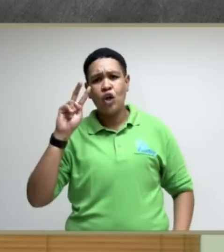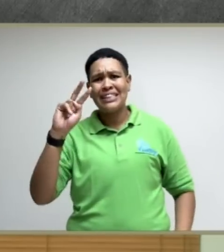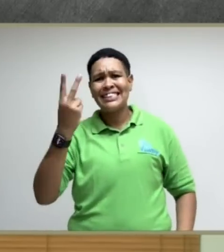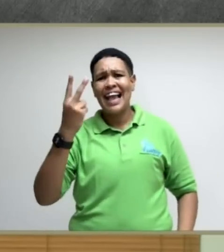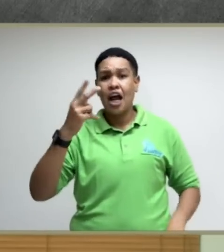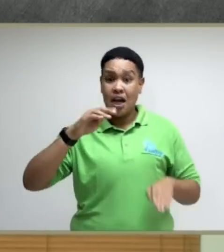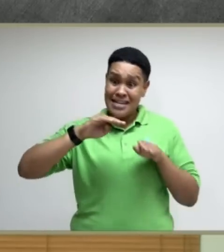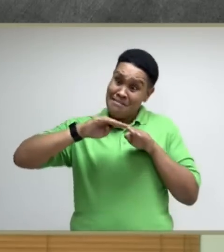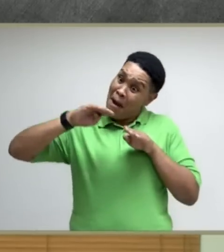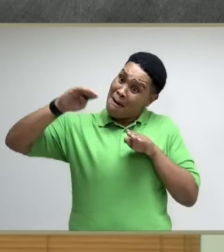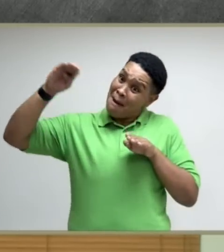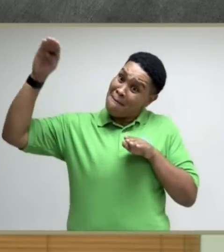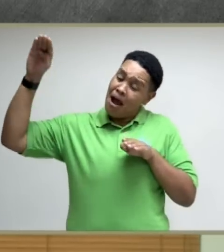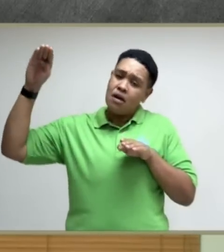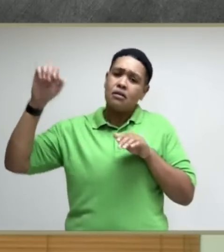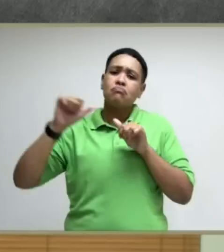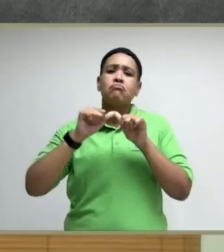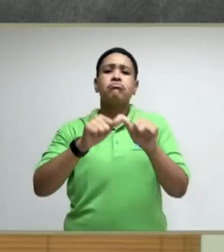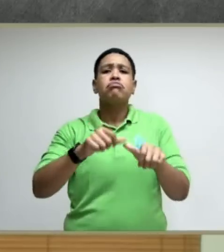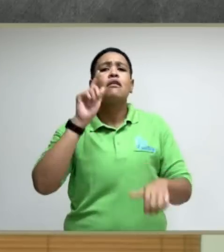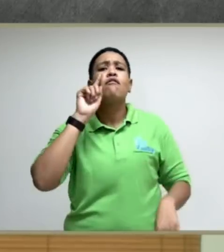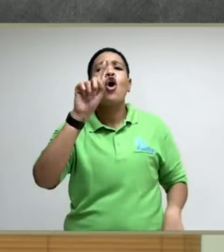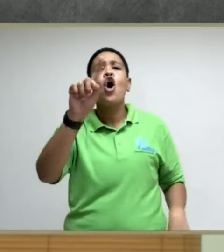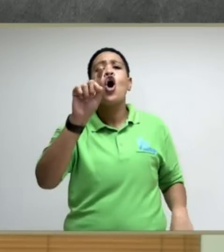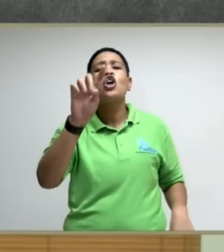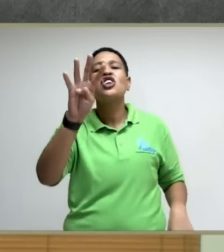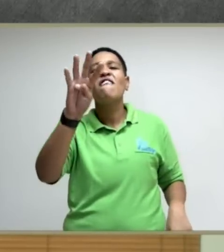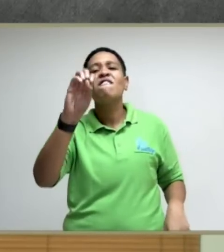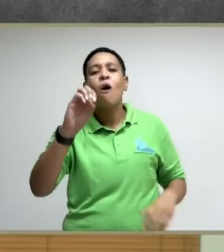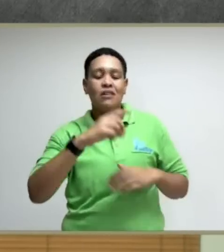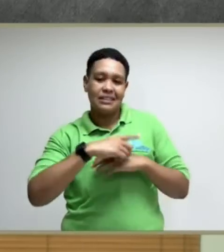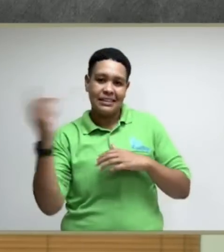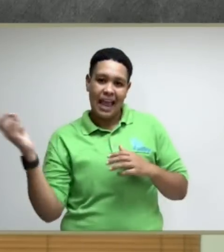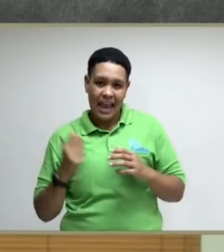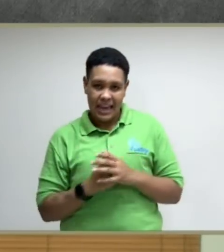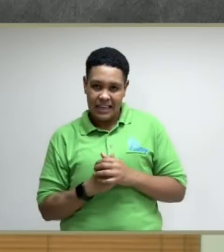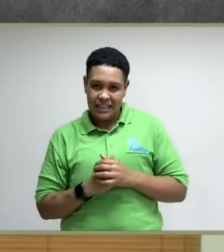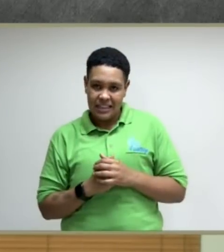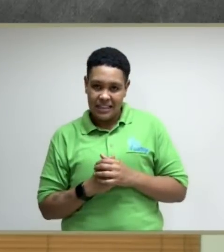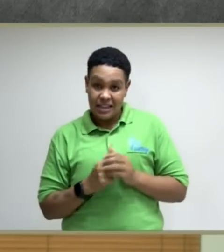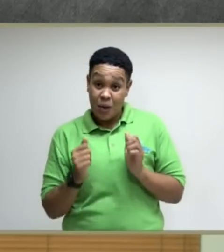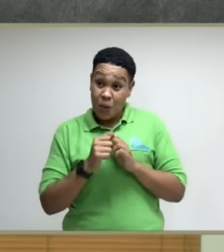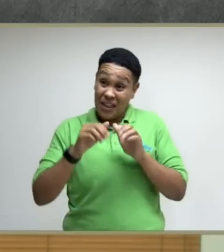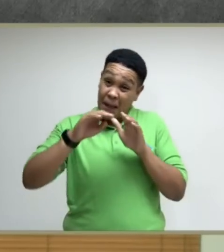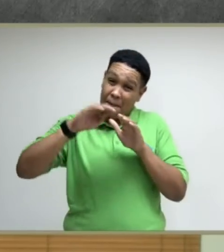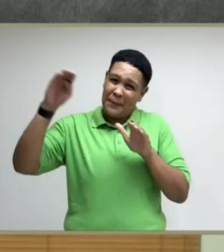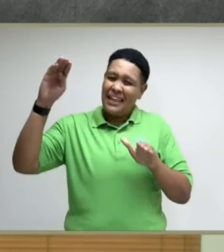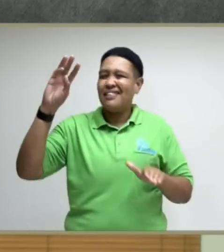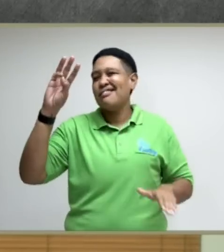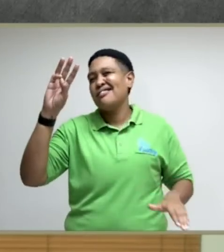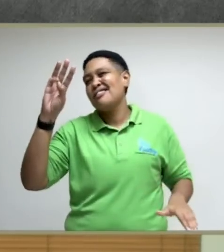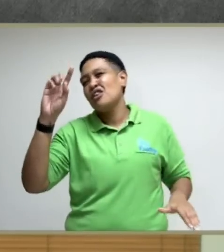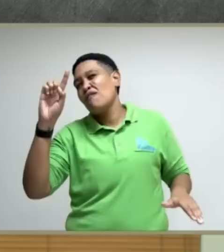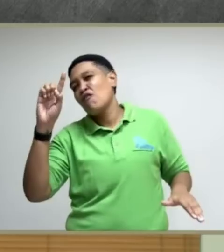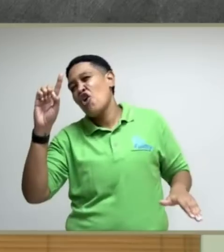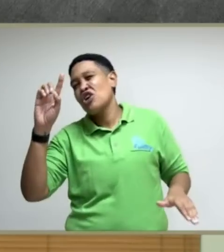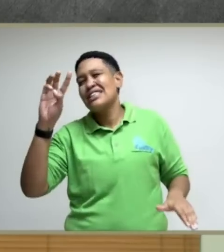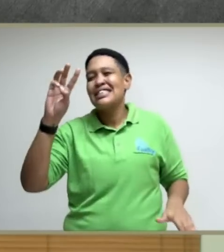surge lasted for about 140 days, with the peak at about the 61st